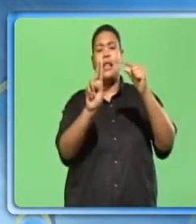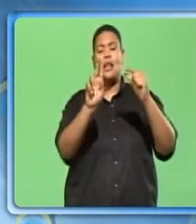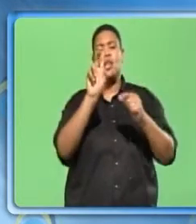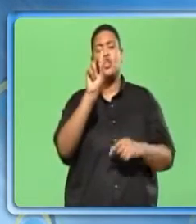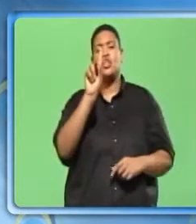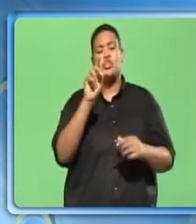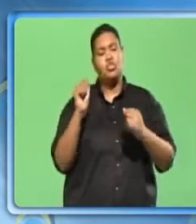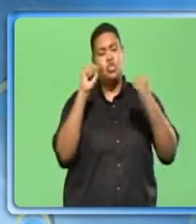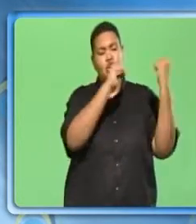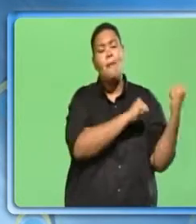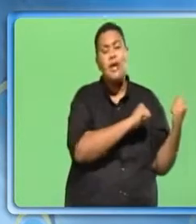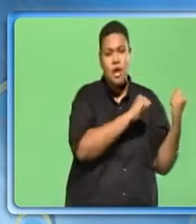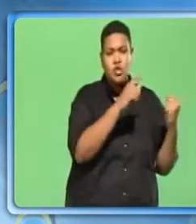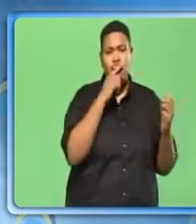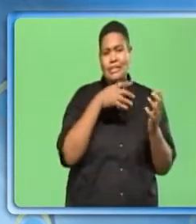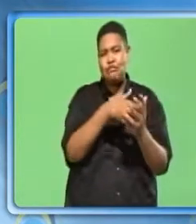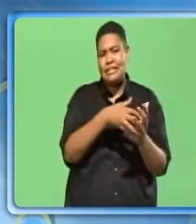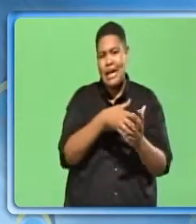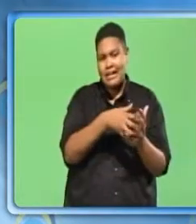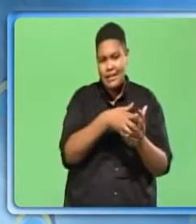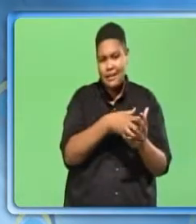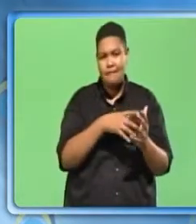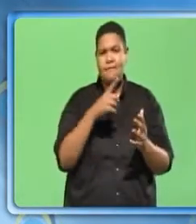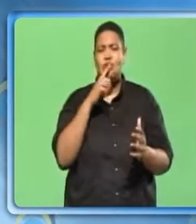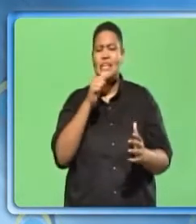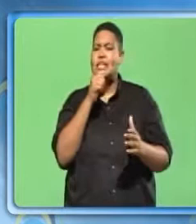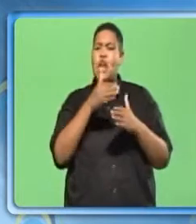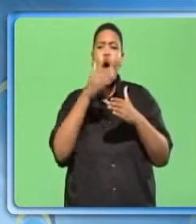dominant, recessive,